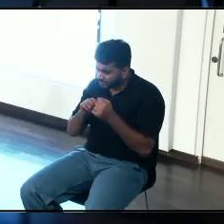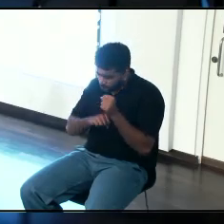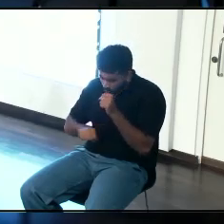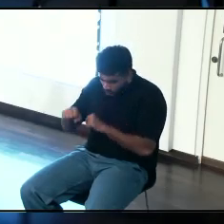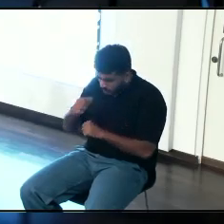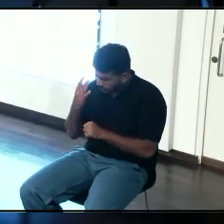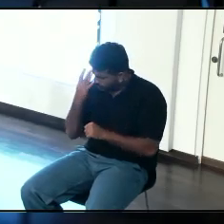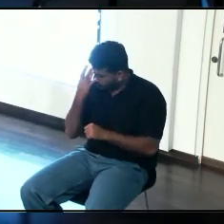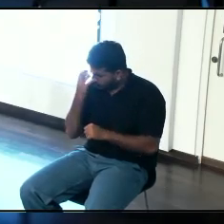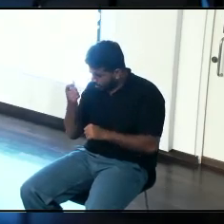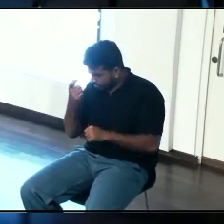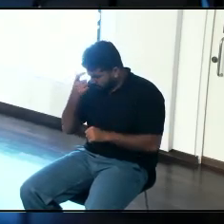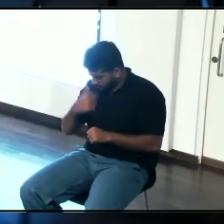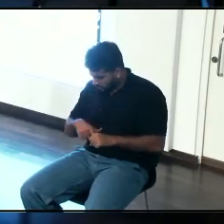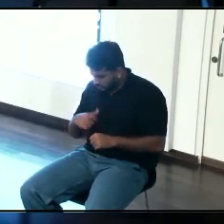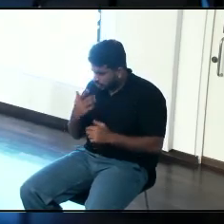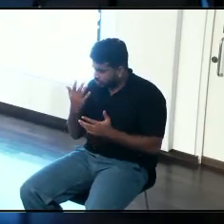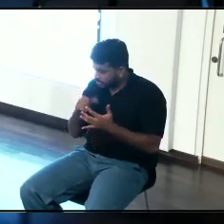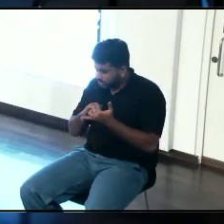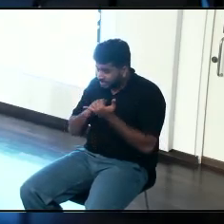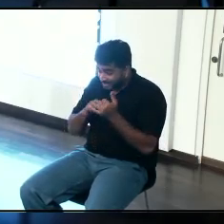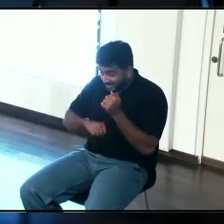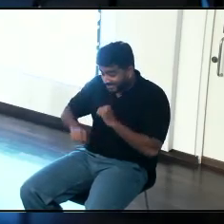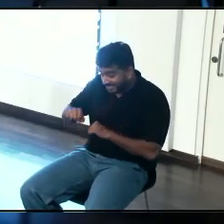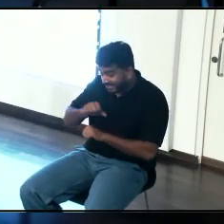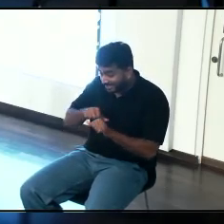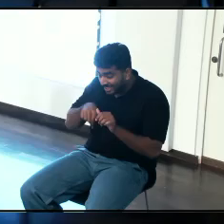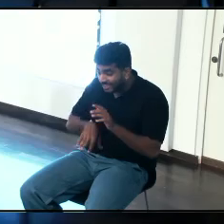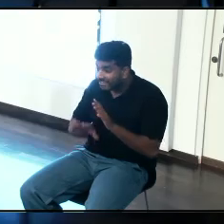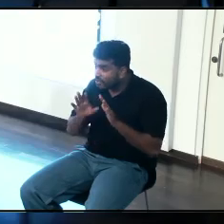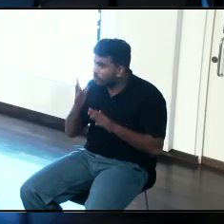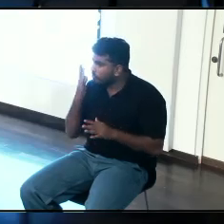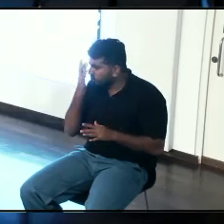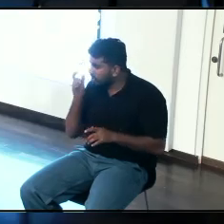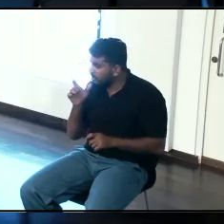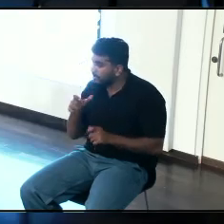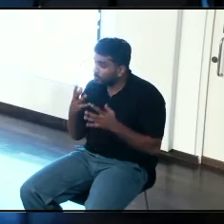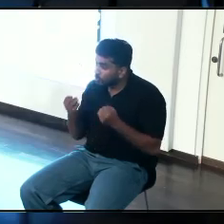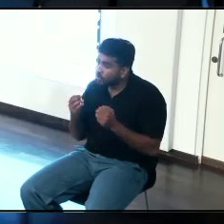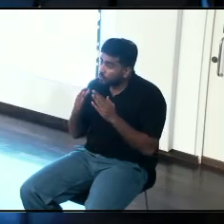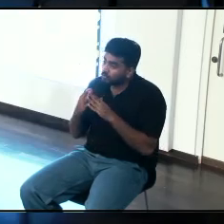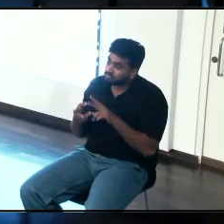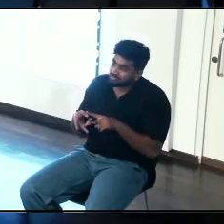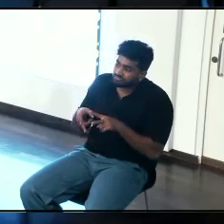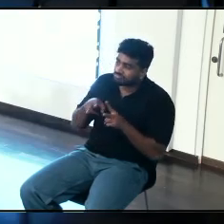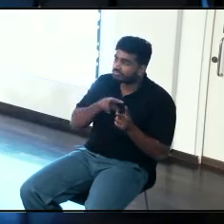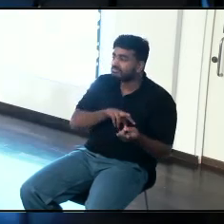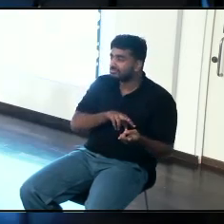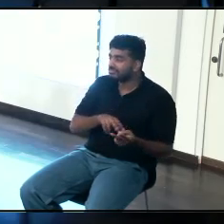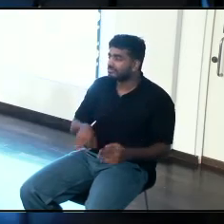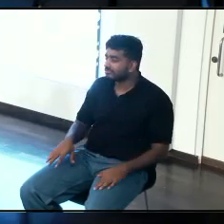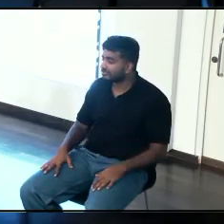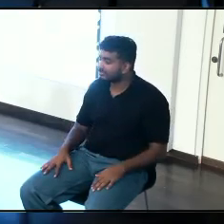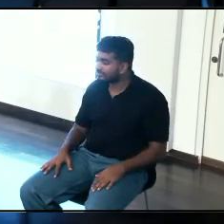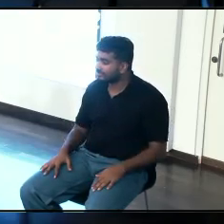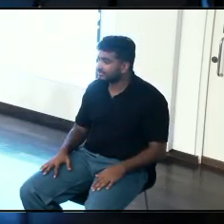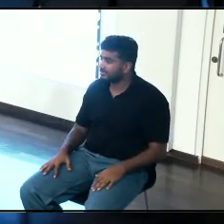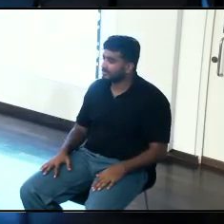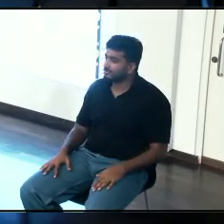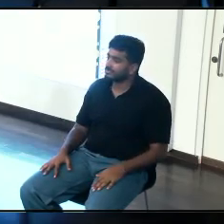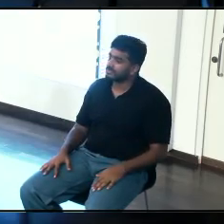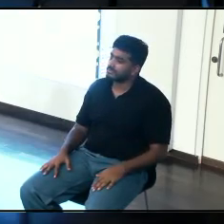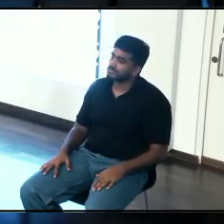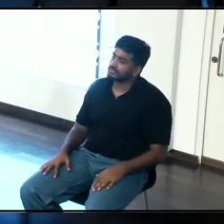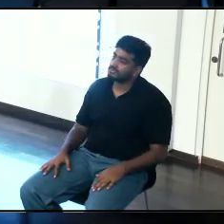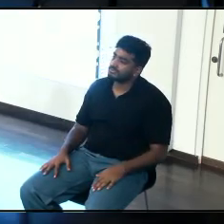want to go home, because I'm sure there's a science to it, and I'm sure it's fascinating also. Maybe it's like the homing instinct. I have. How the cat came home. In my research,